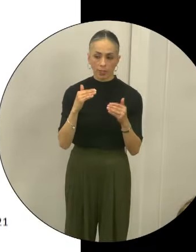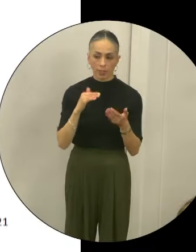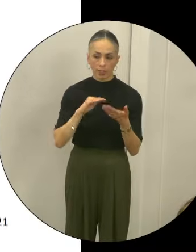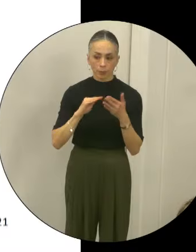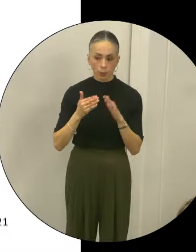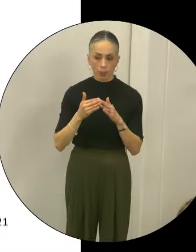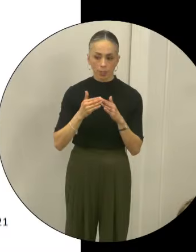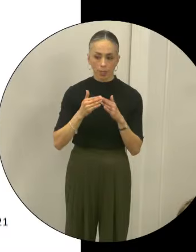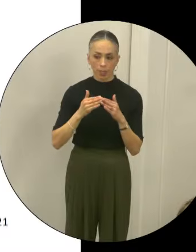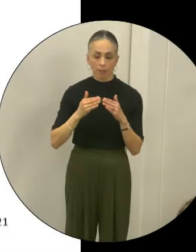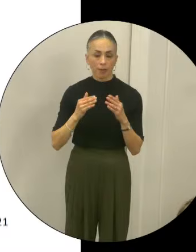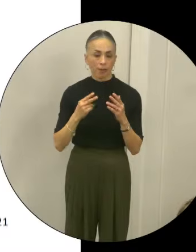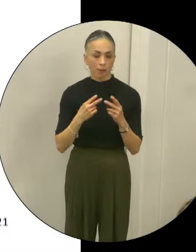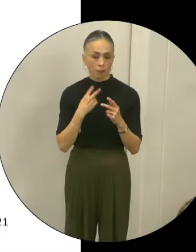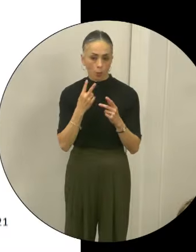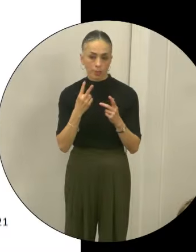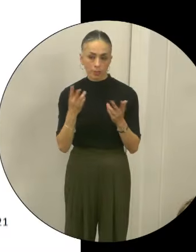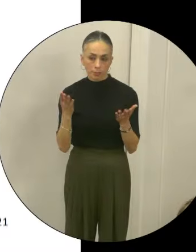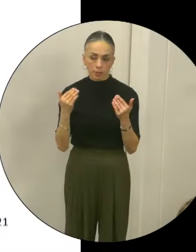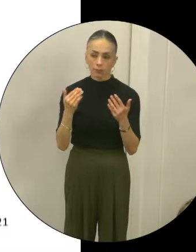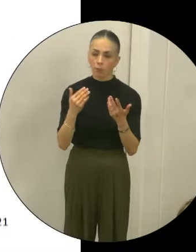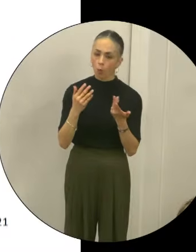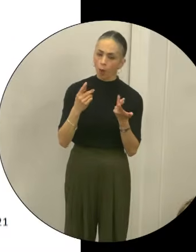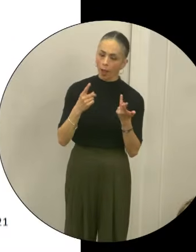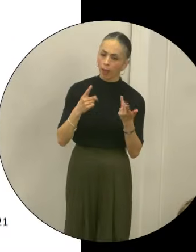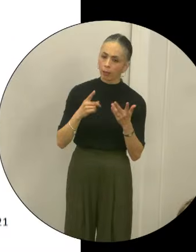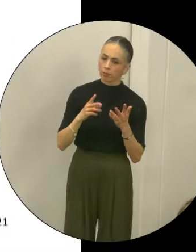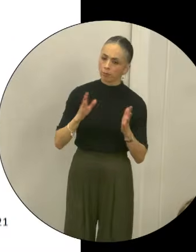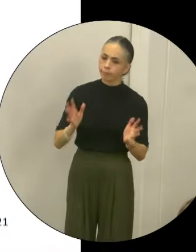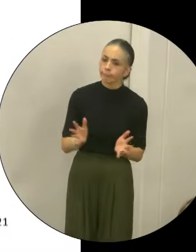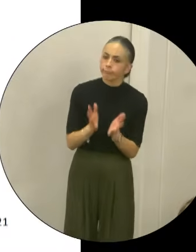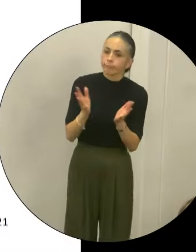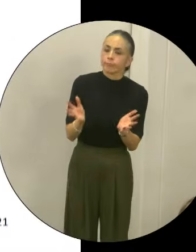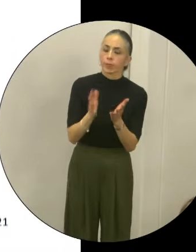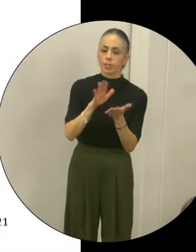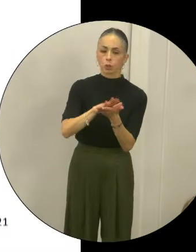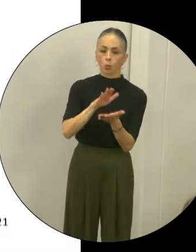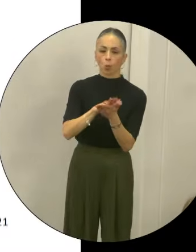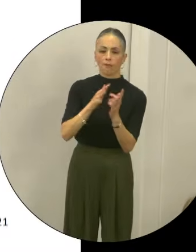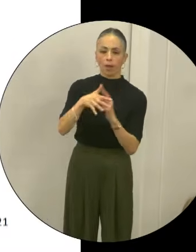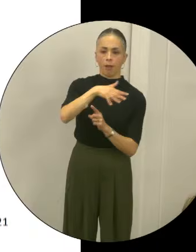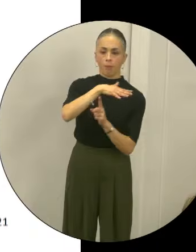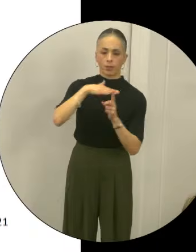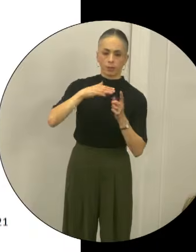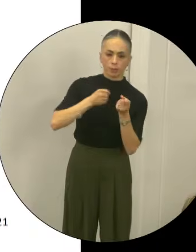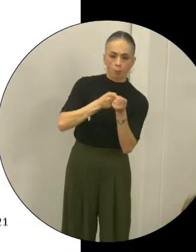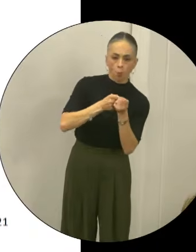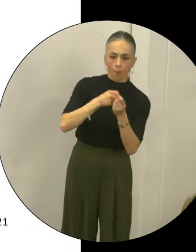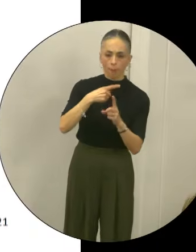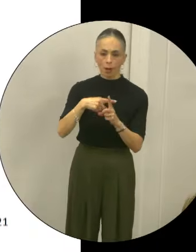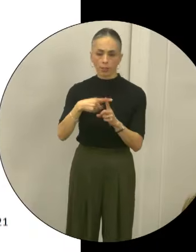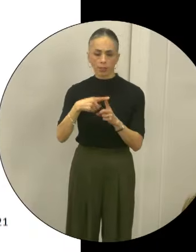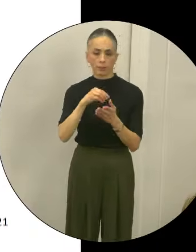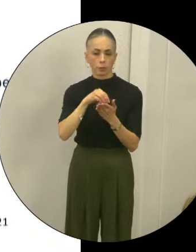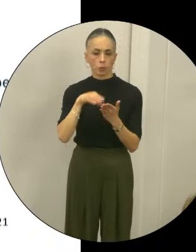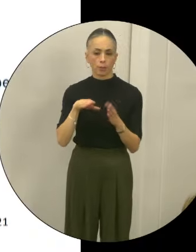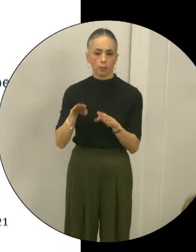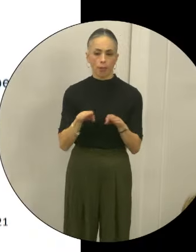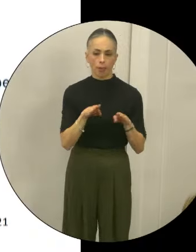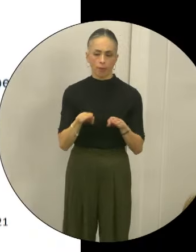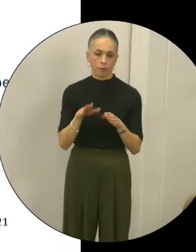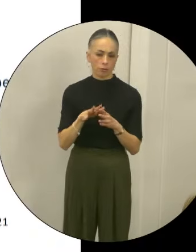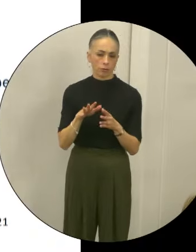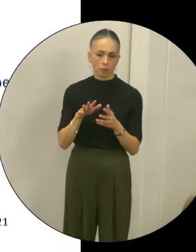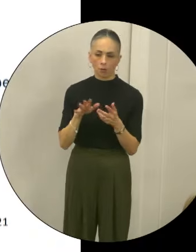while proactively fostering an inclusive school environment that supports positive student behaviors across all campuses.